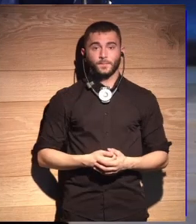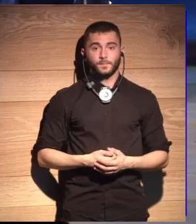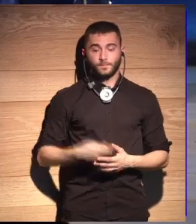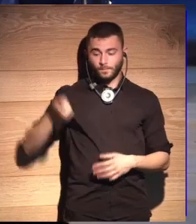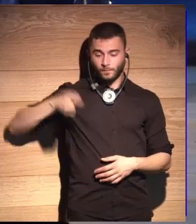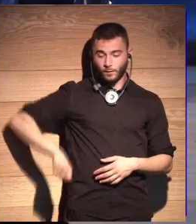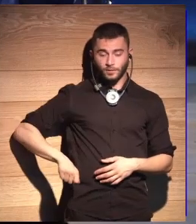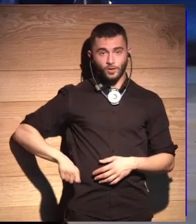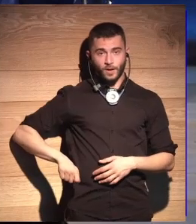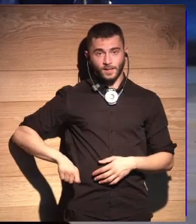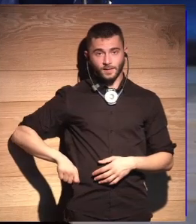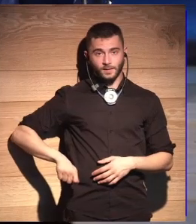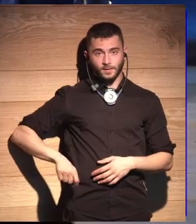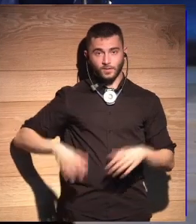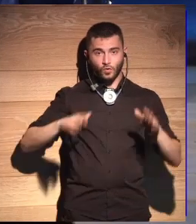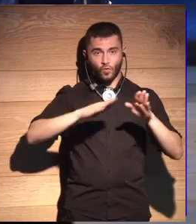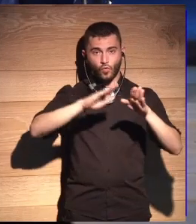of